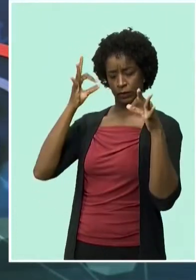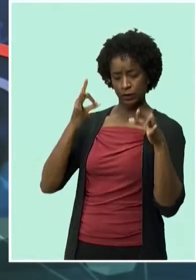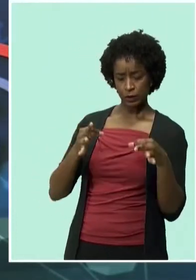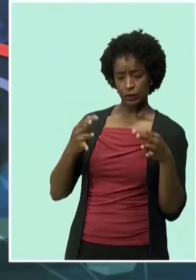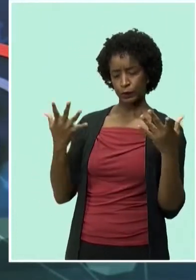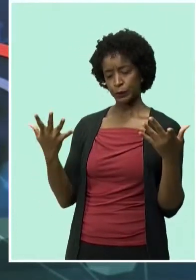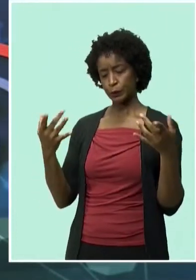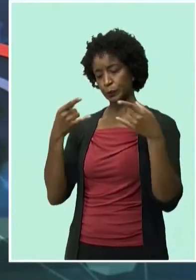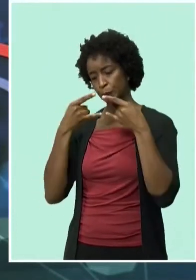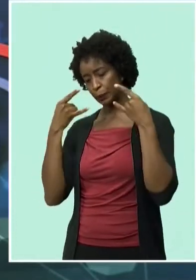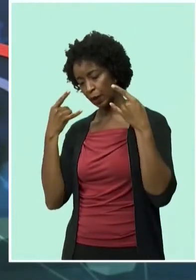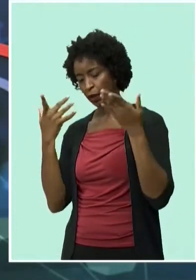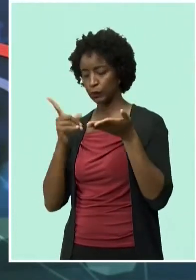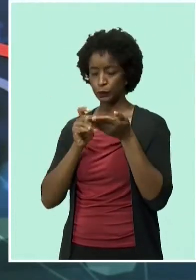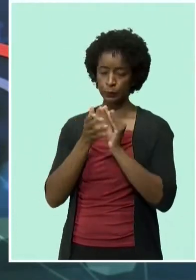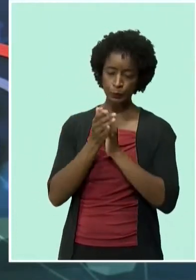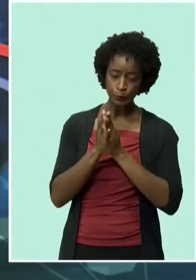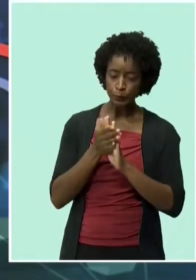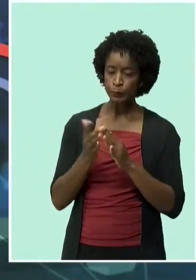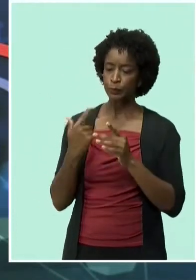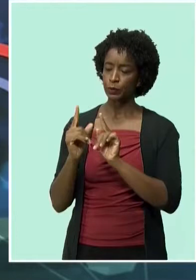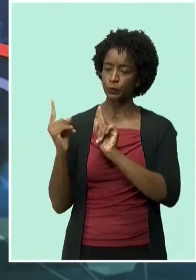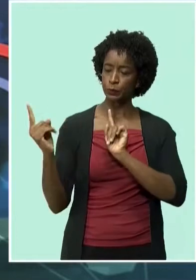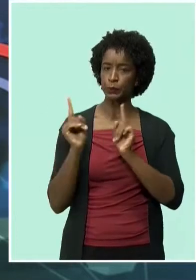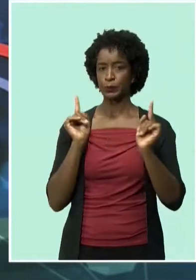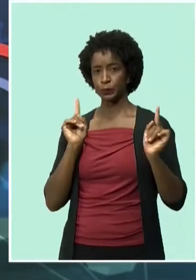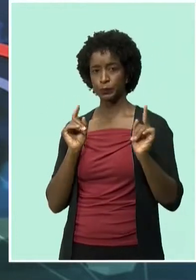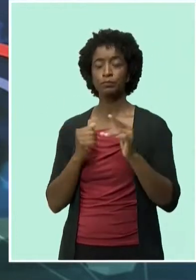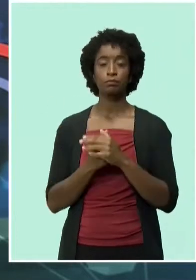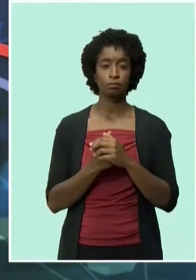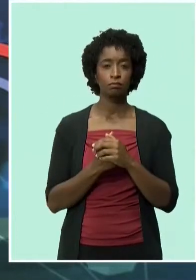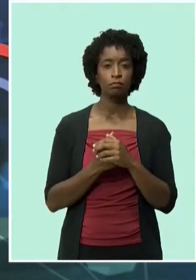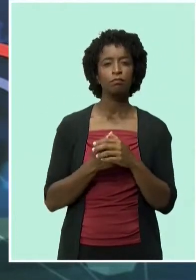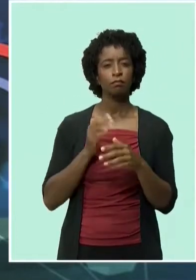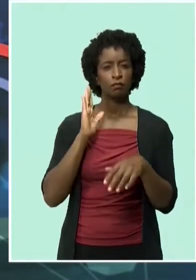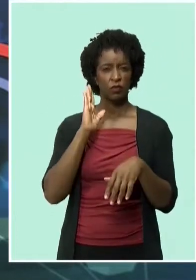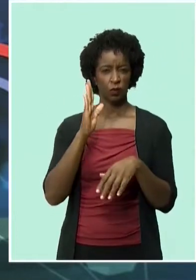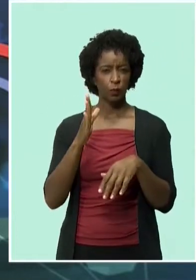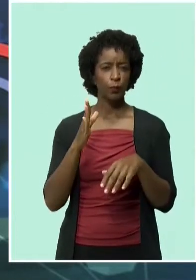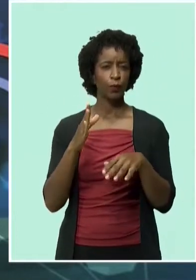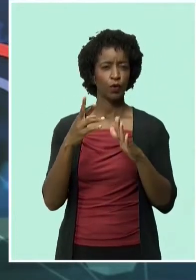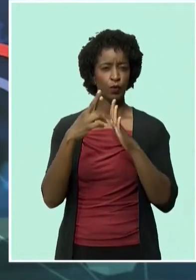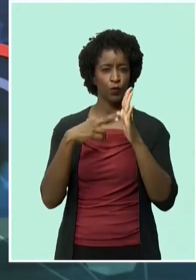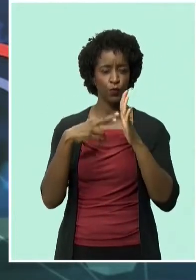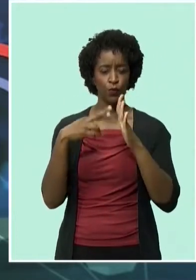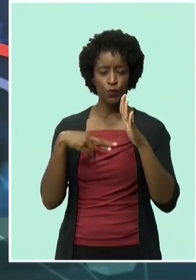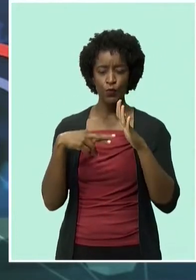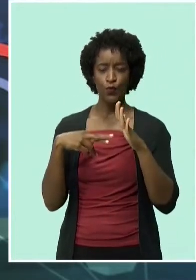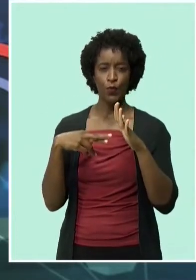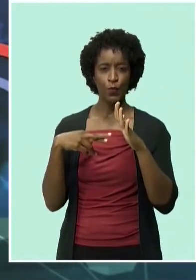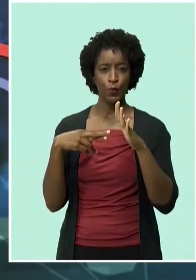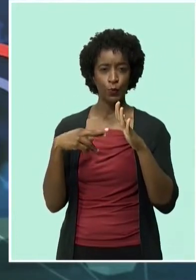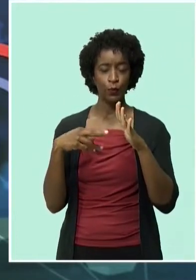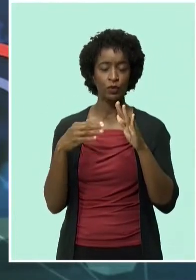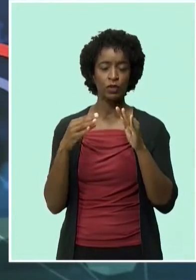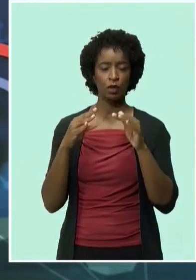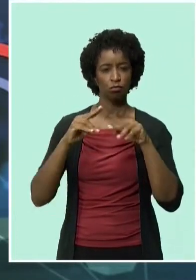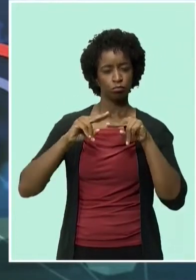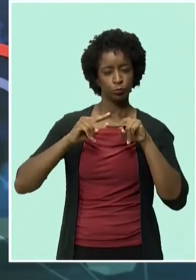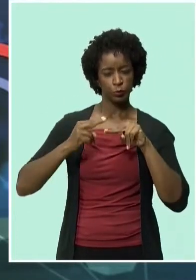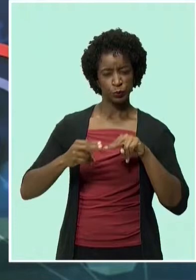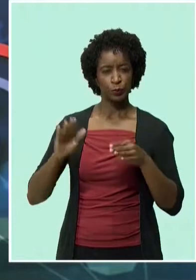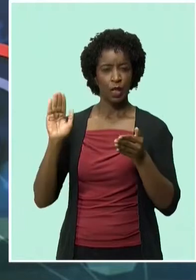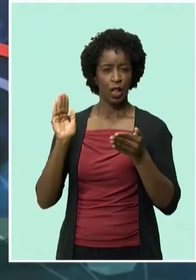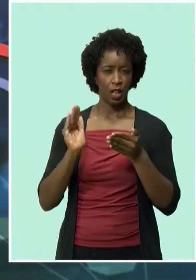protect themselves and others from COVID-19 in light of the further relaxation of the protocols. A fire